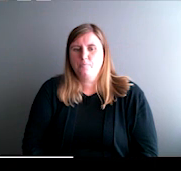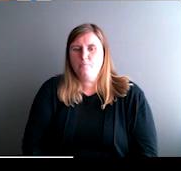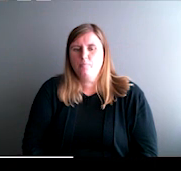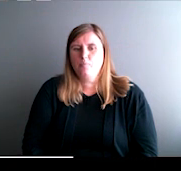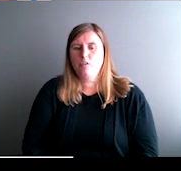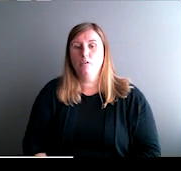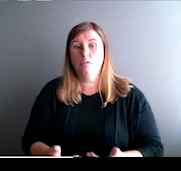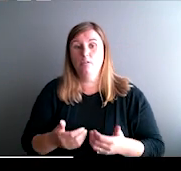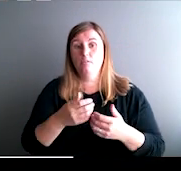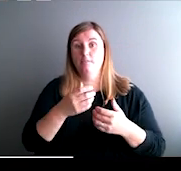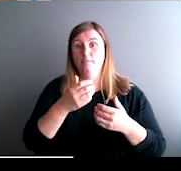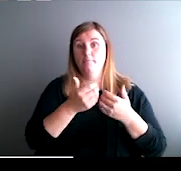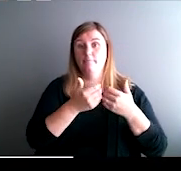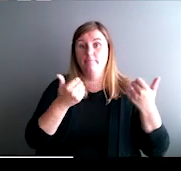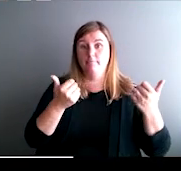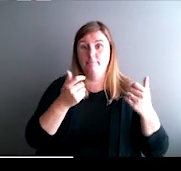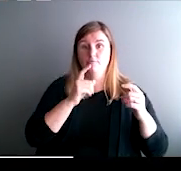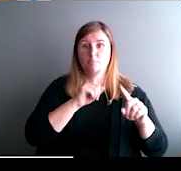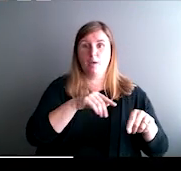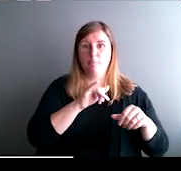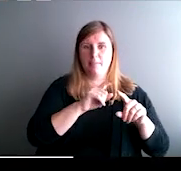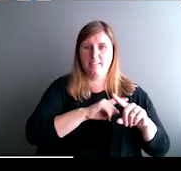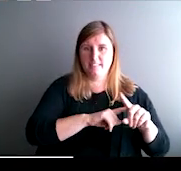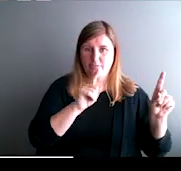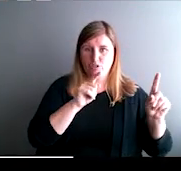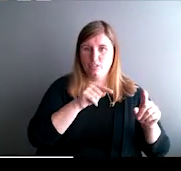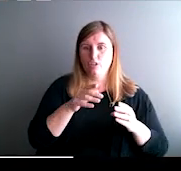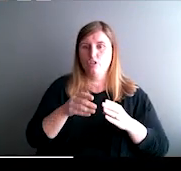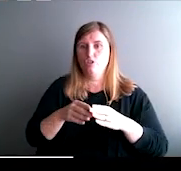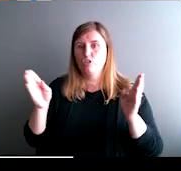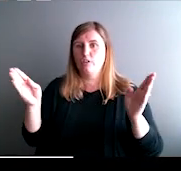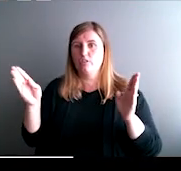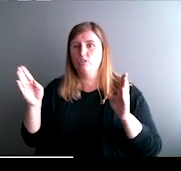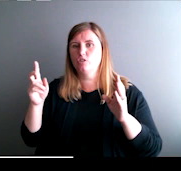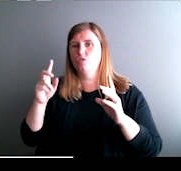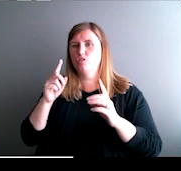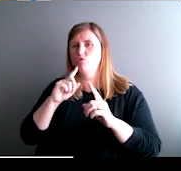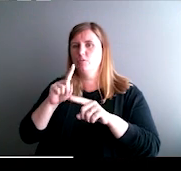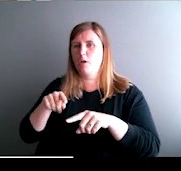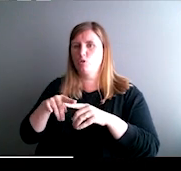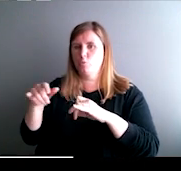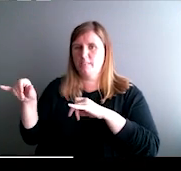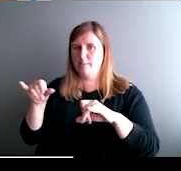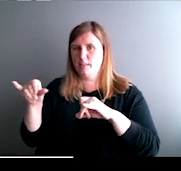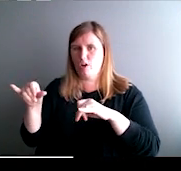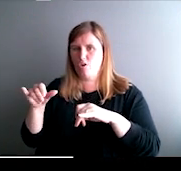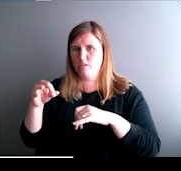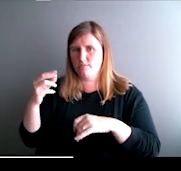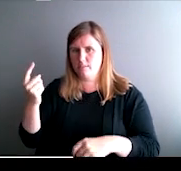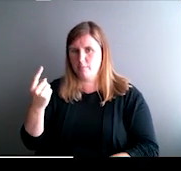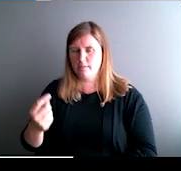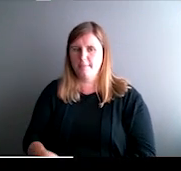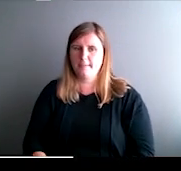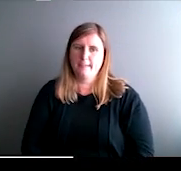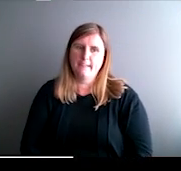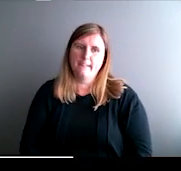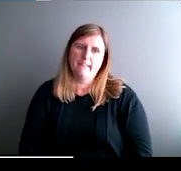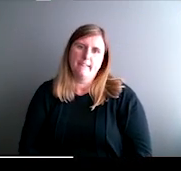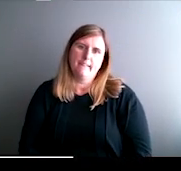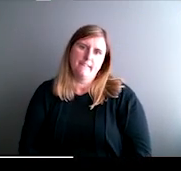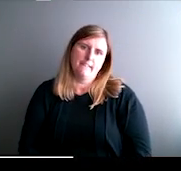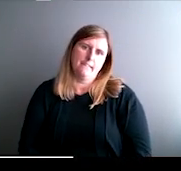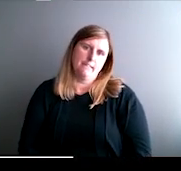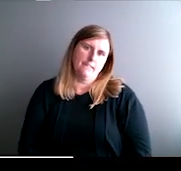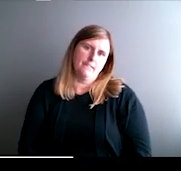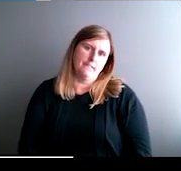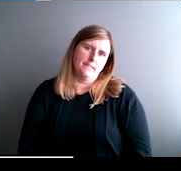the differences. Generalization is responding to the similarities of something. If